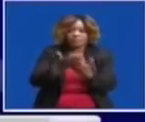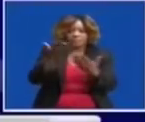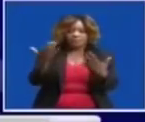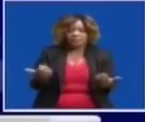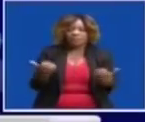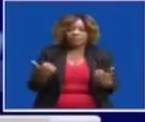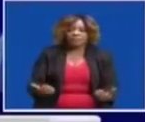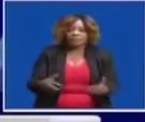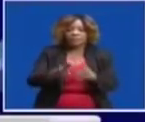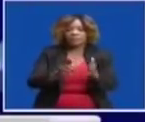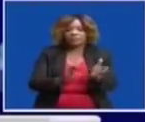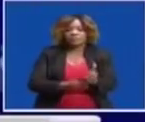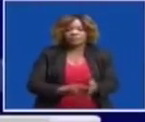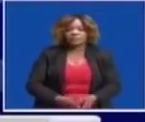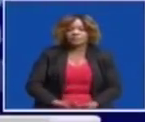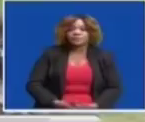a report.